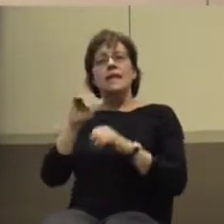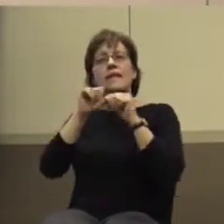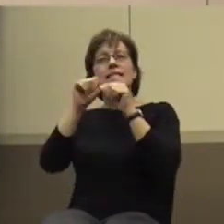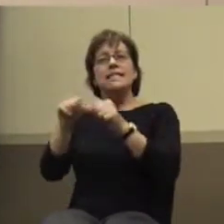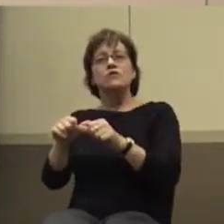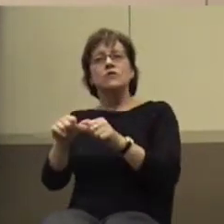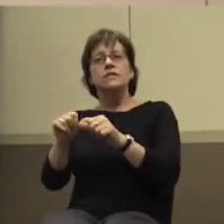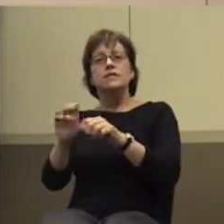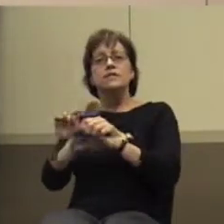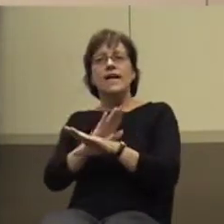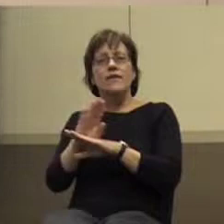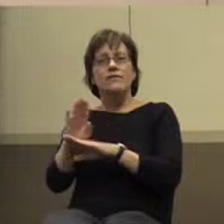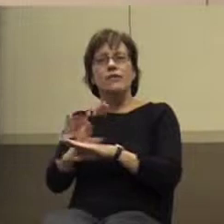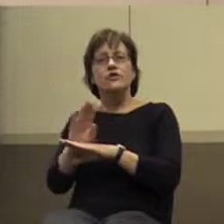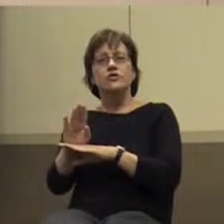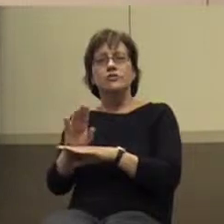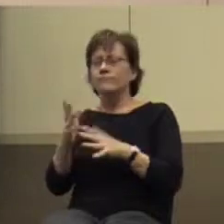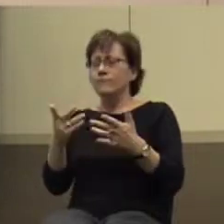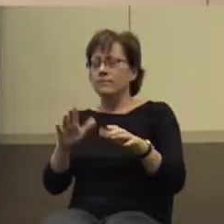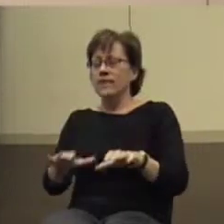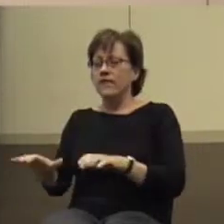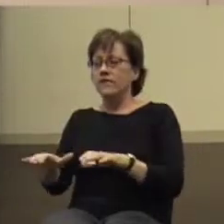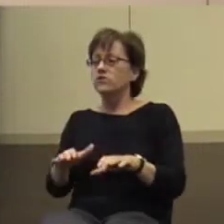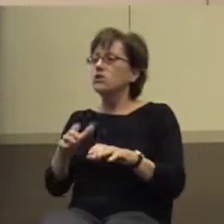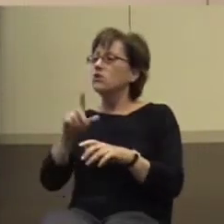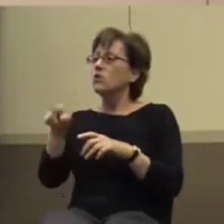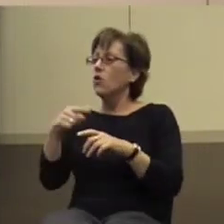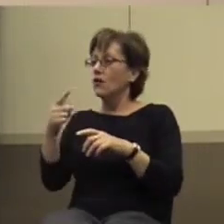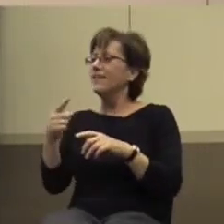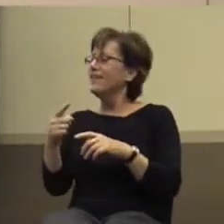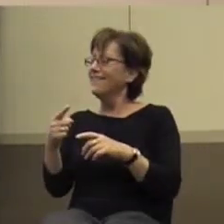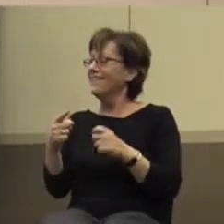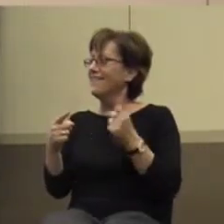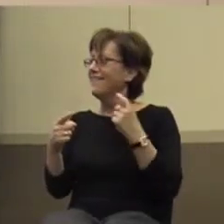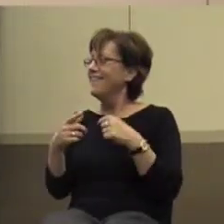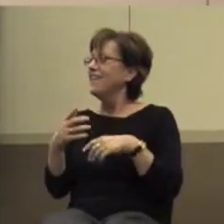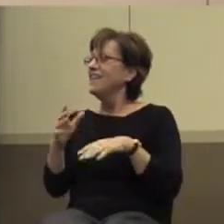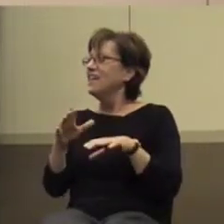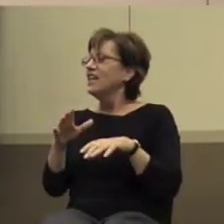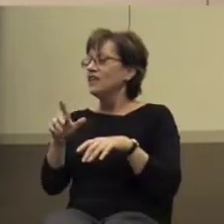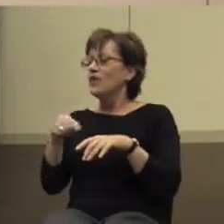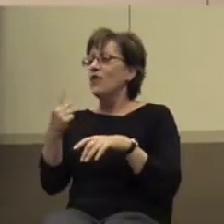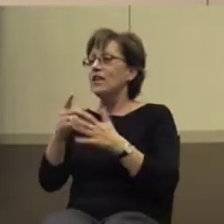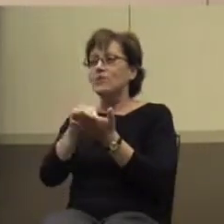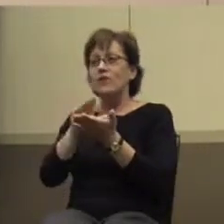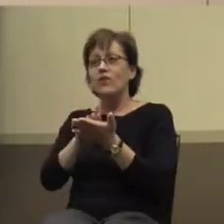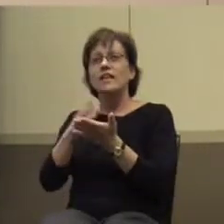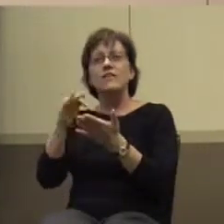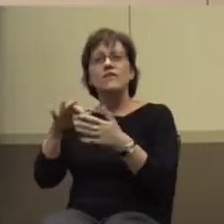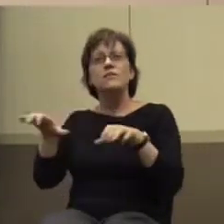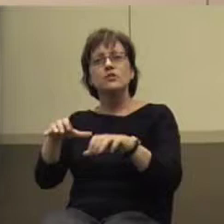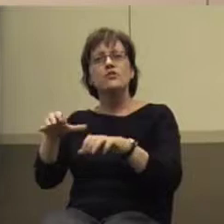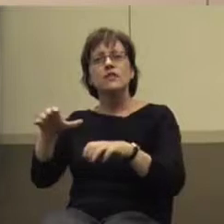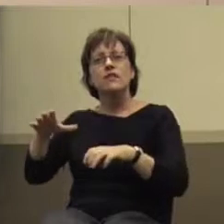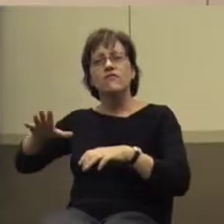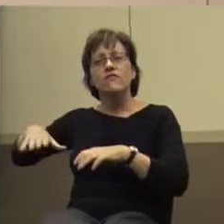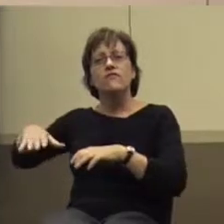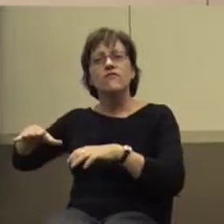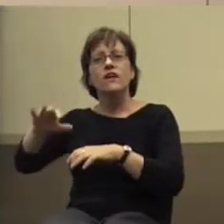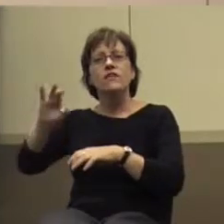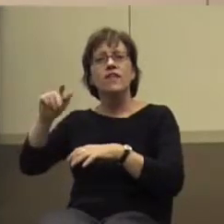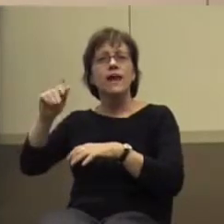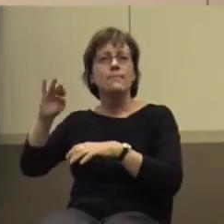record if they had been like doing like that flapping throughout that whole, like the whole interval of like 15 seconds,